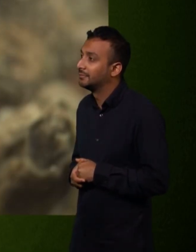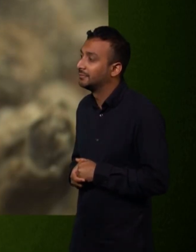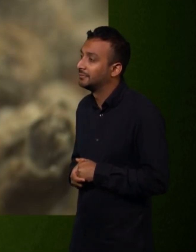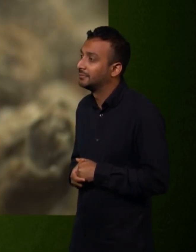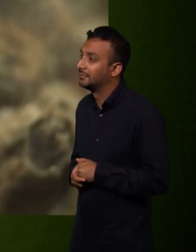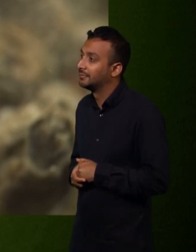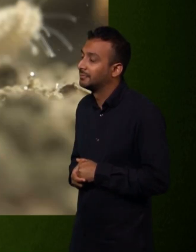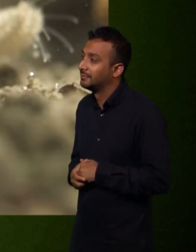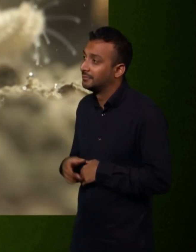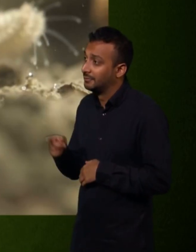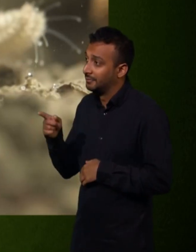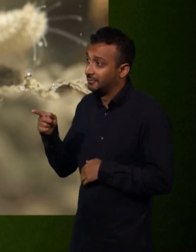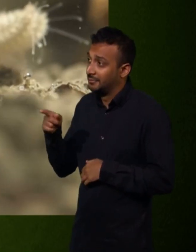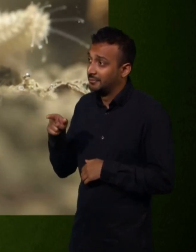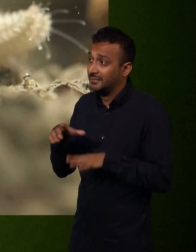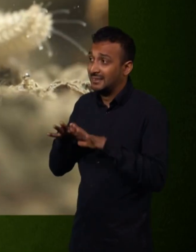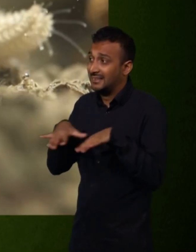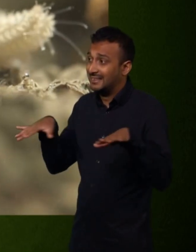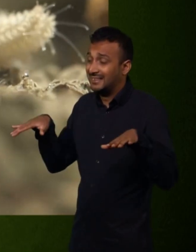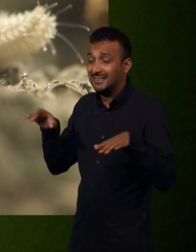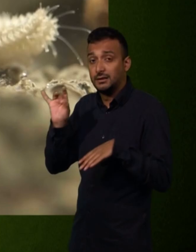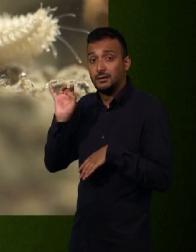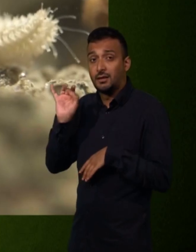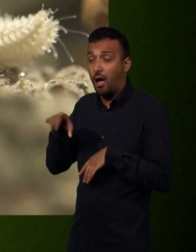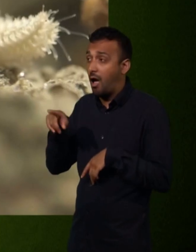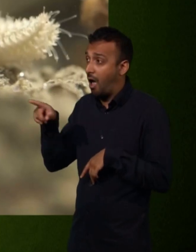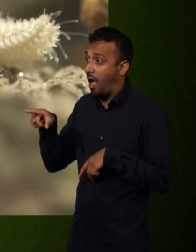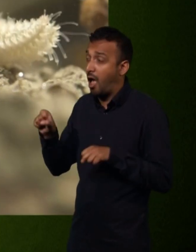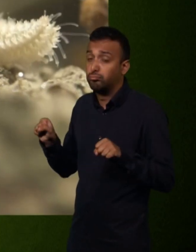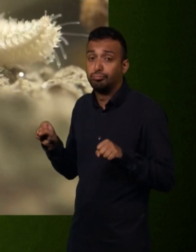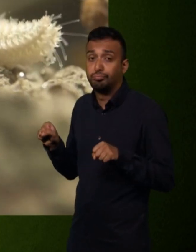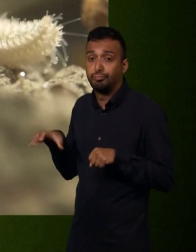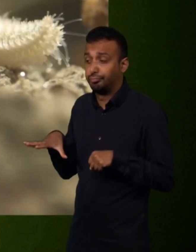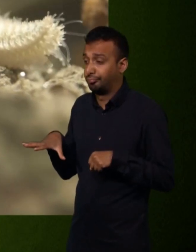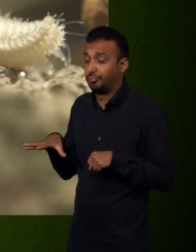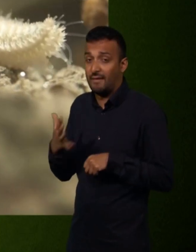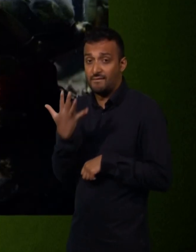Sea stars stretch their arms, all five of them.